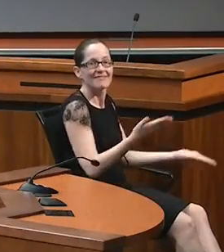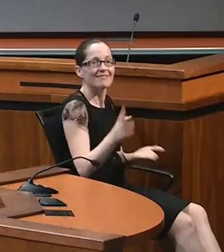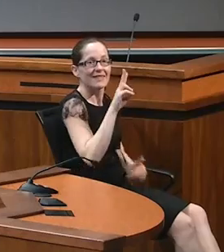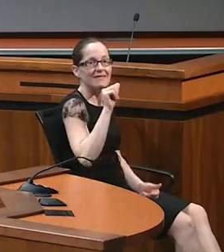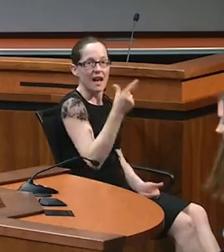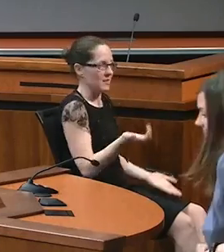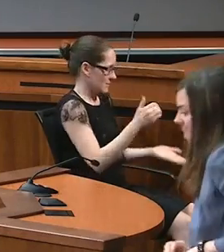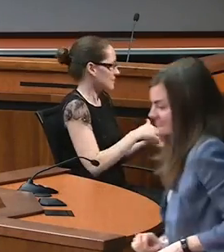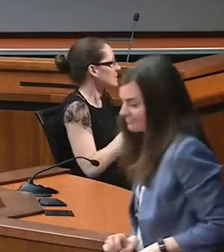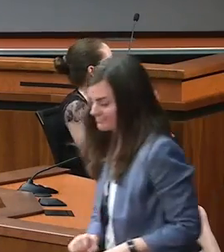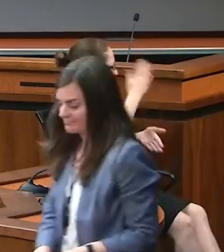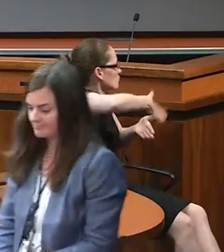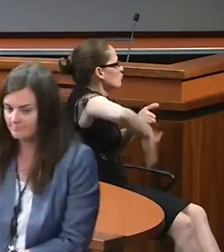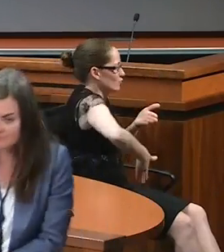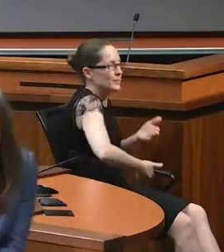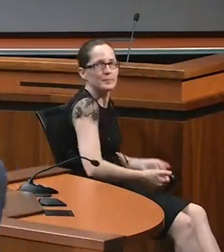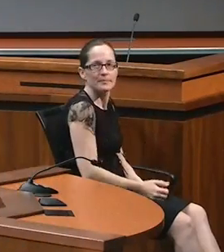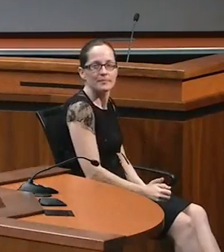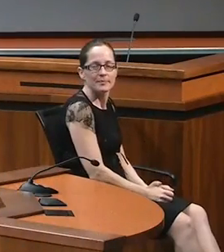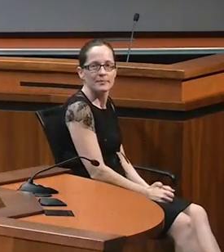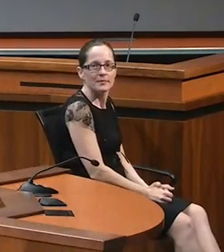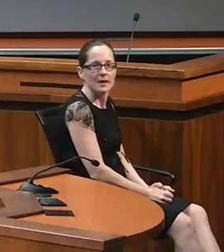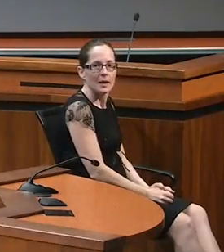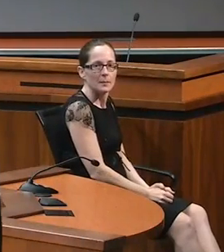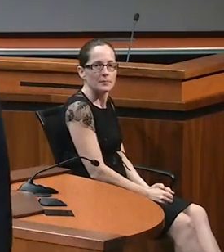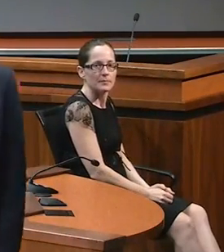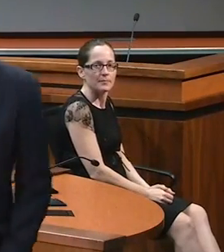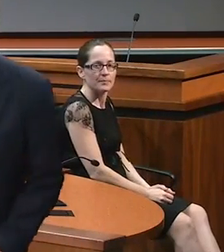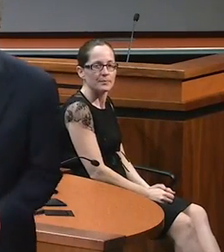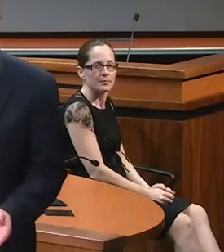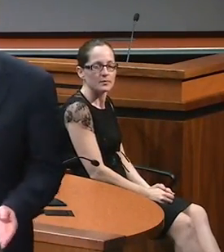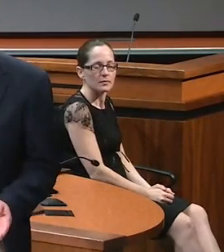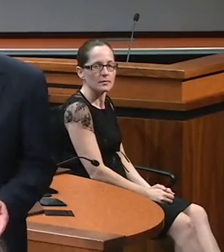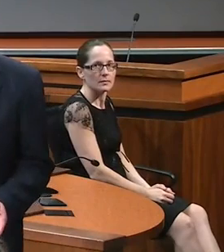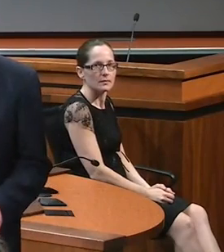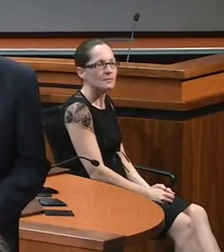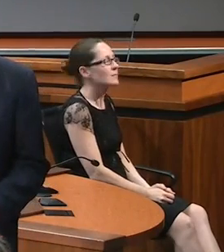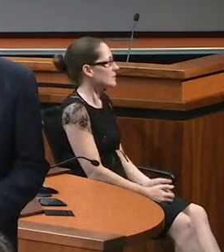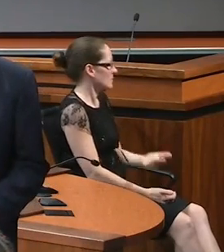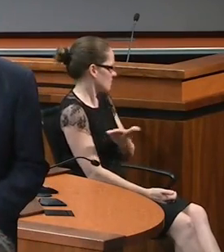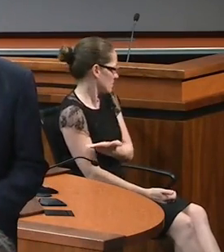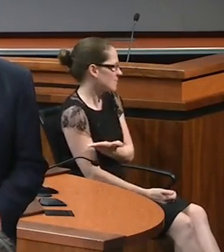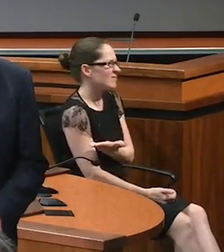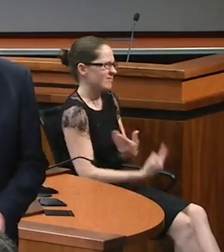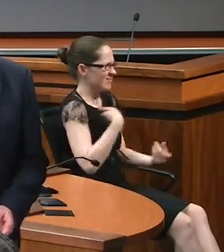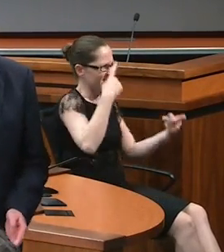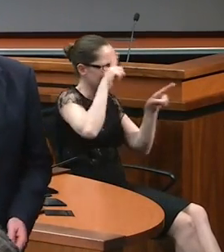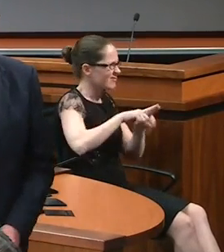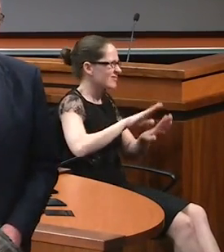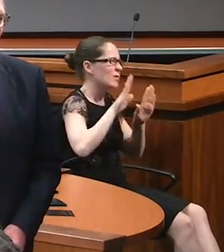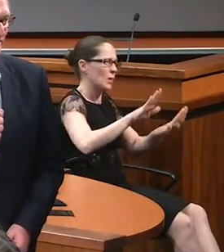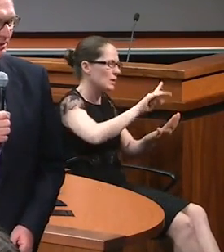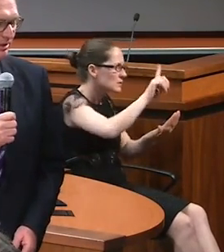going to conclude with the next steps. Thanks, Steve. And as Steve said, really great questions, great presentation.